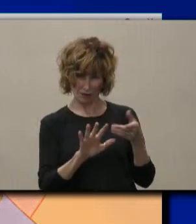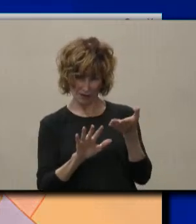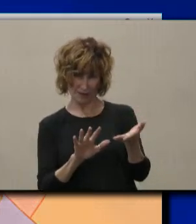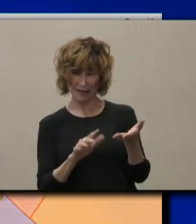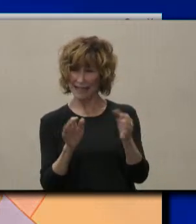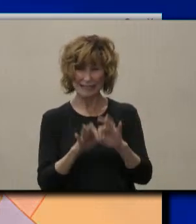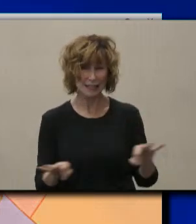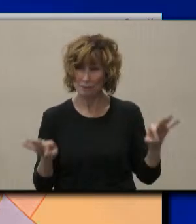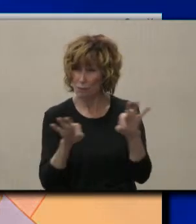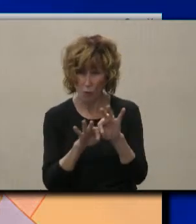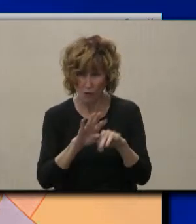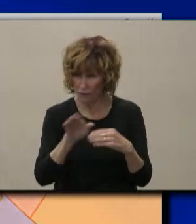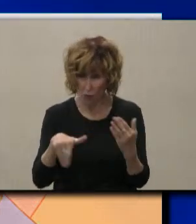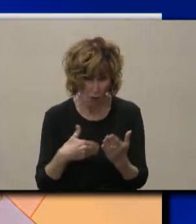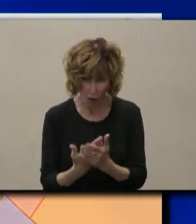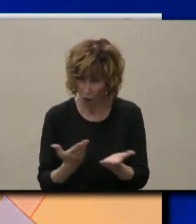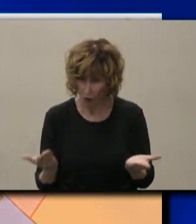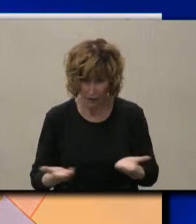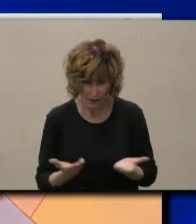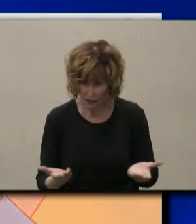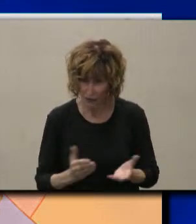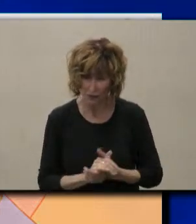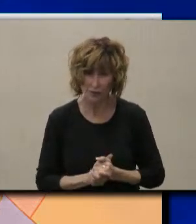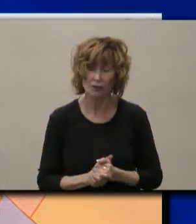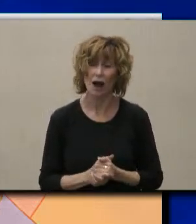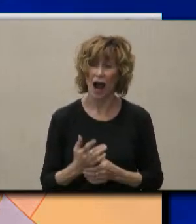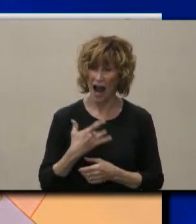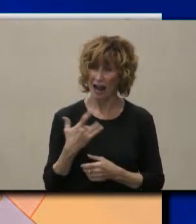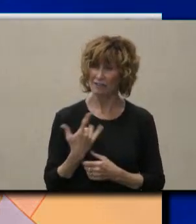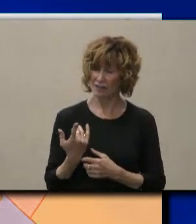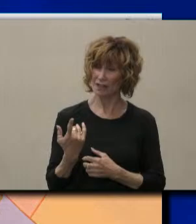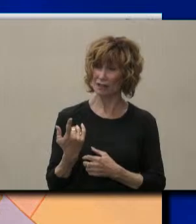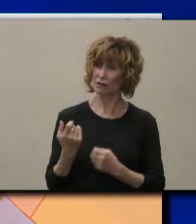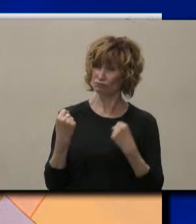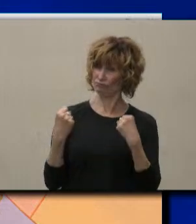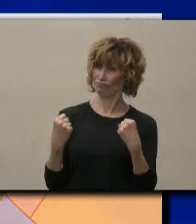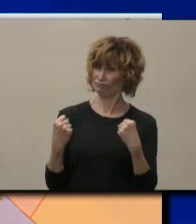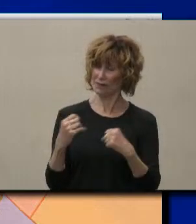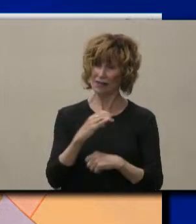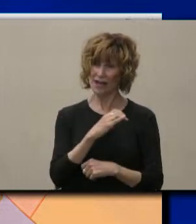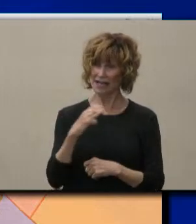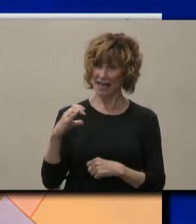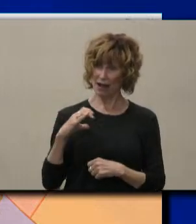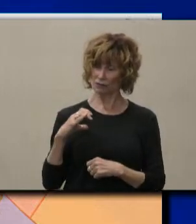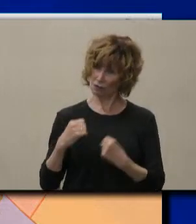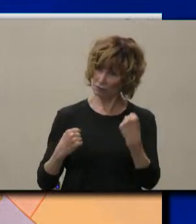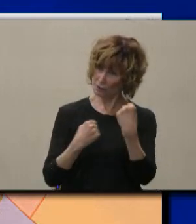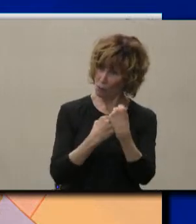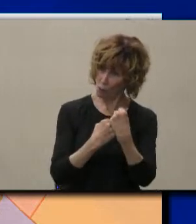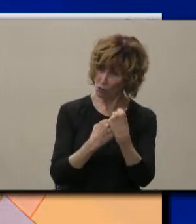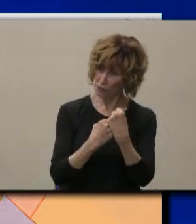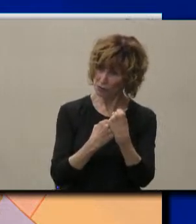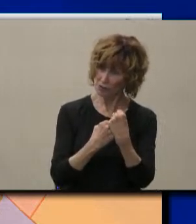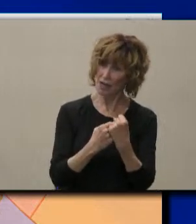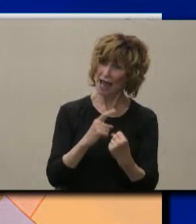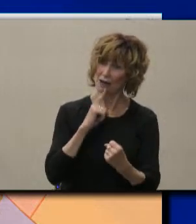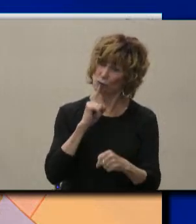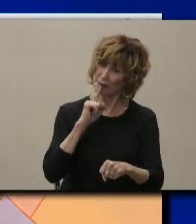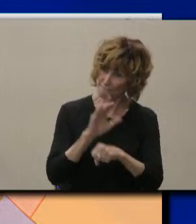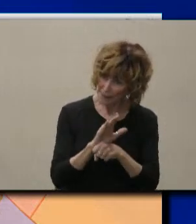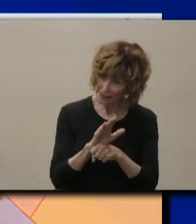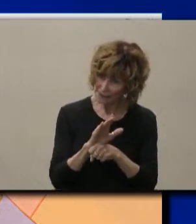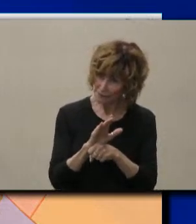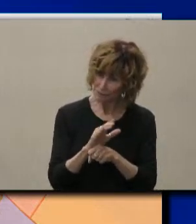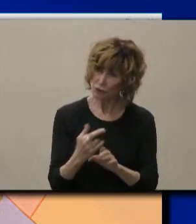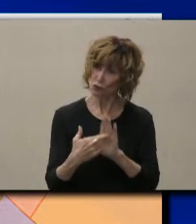to everybody to know, and this is more for the public, because I feel very strongly that the council's aligned with this concept that we are truly committed to